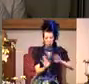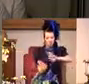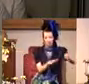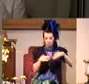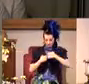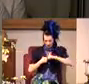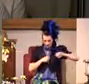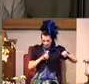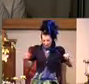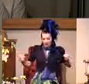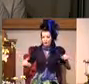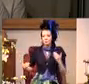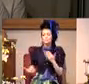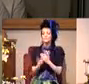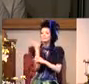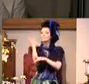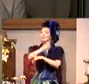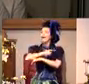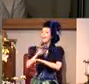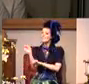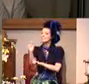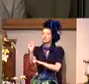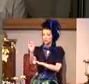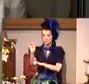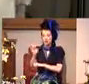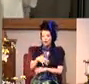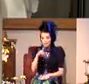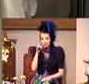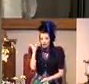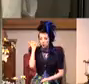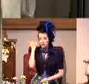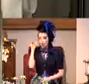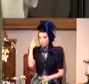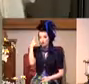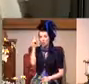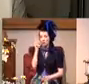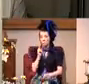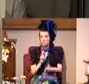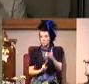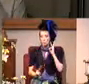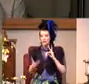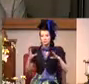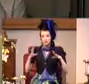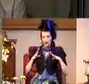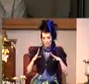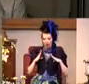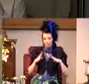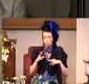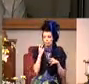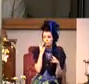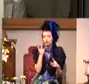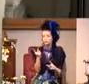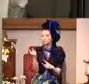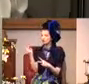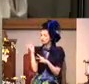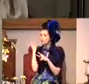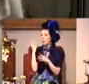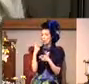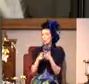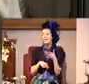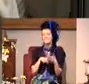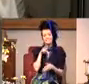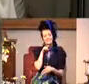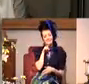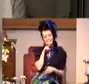of Easter. And then yesterday, some of us were able to take some time off and just to reflect on what did this week